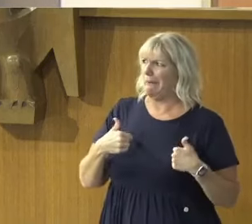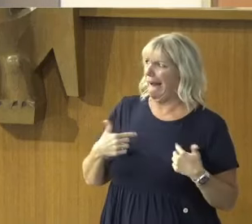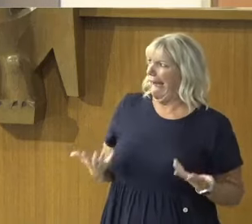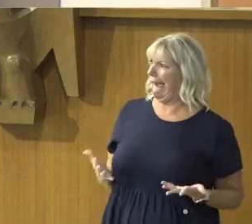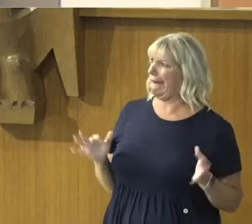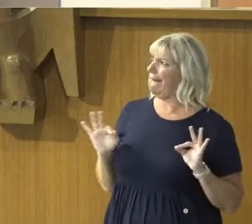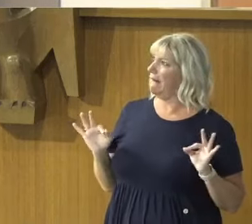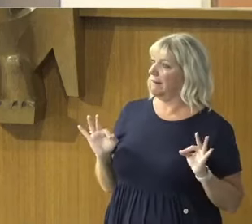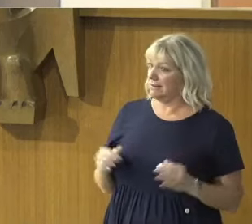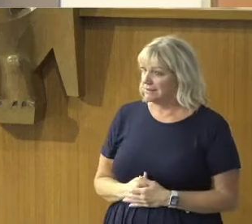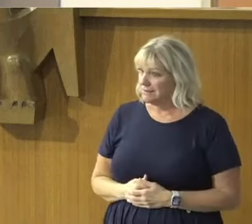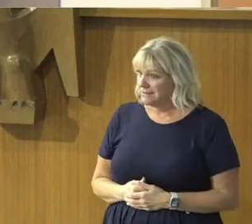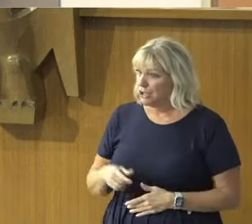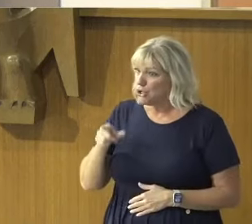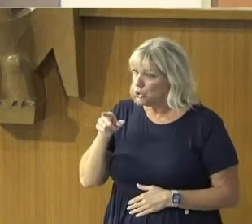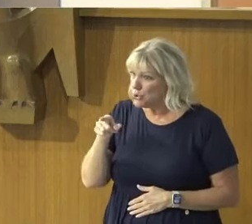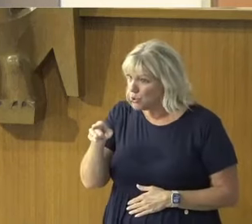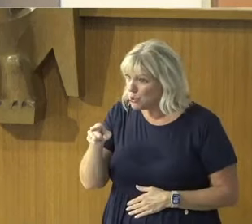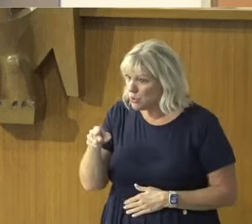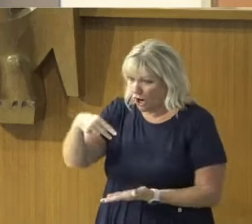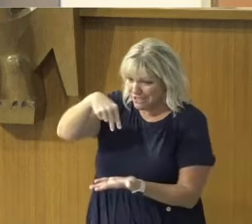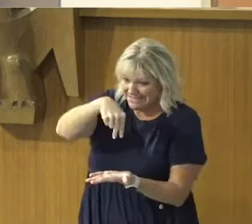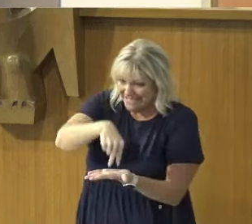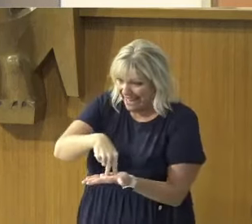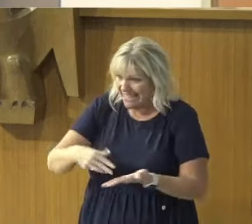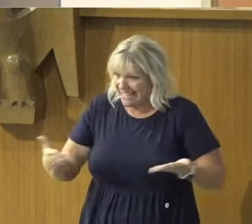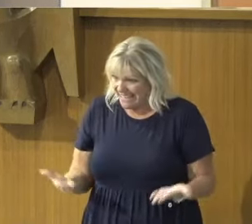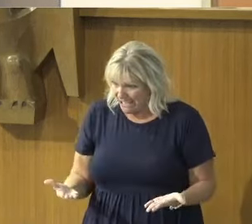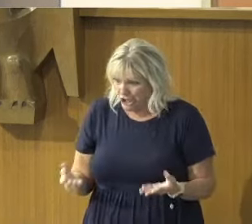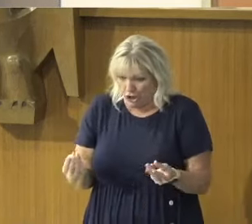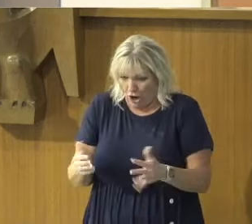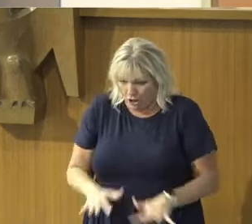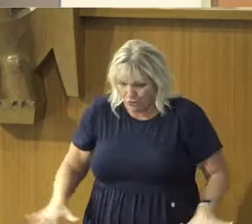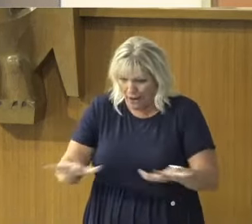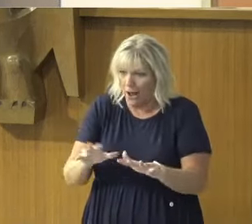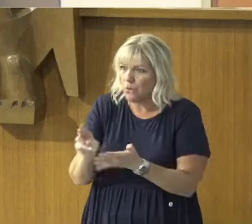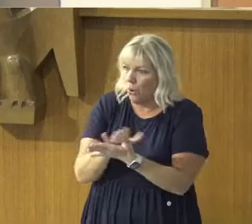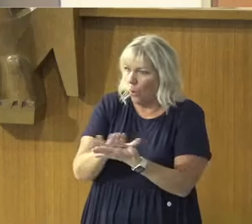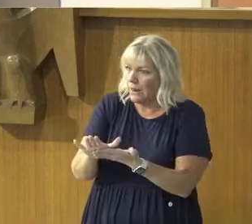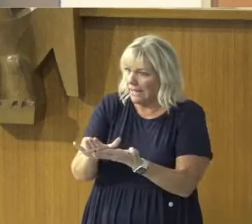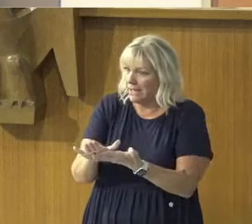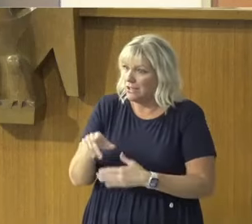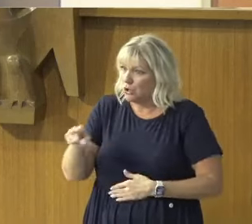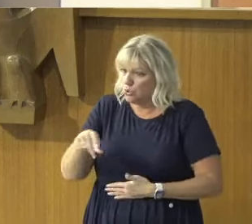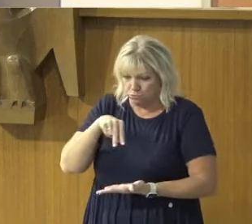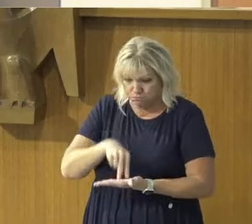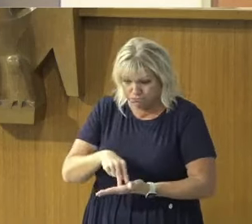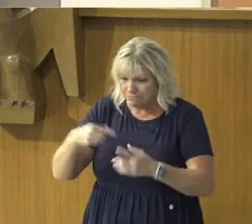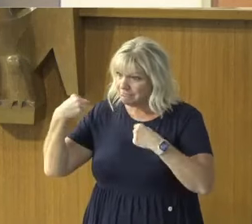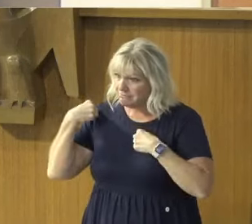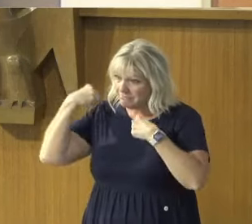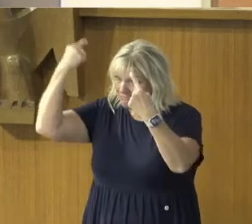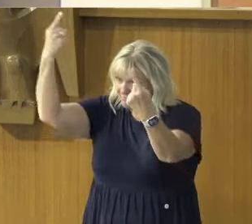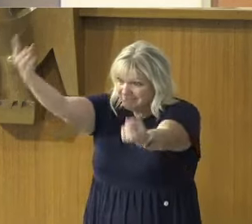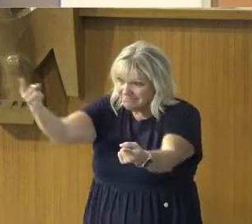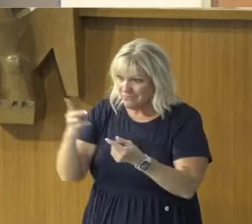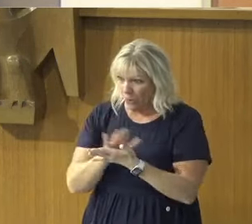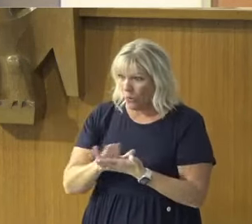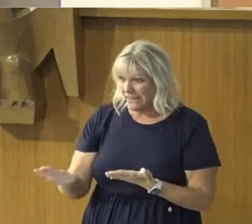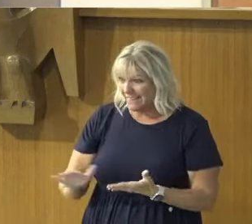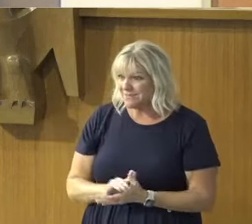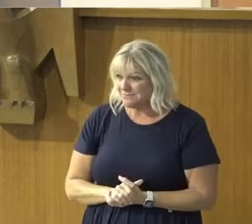You are standing on holy ground in your lives. You've been standing on holy ground all along.